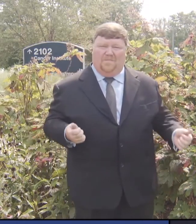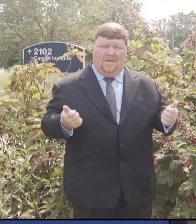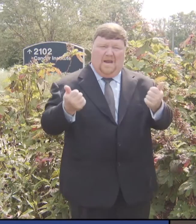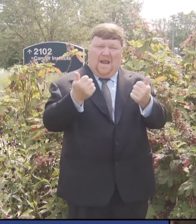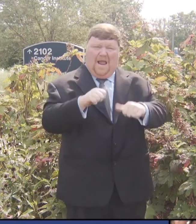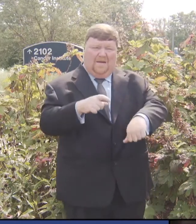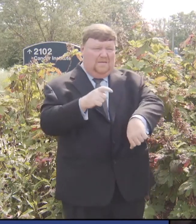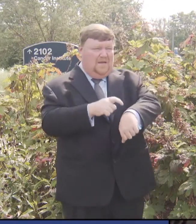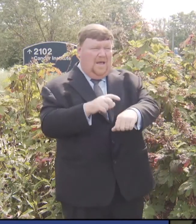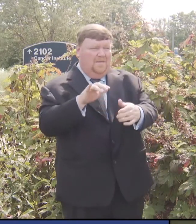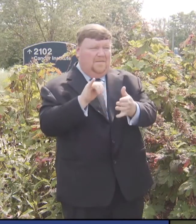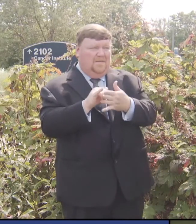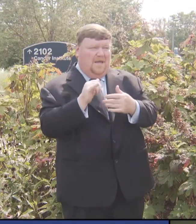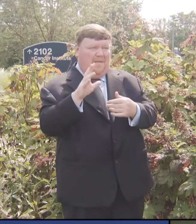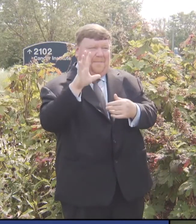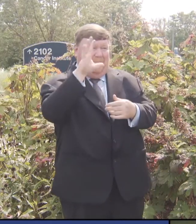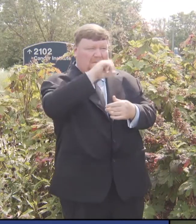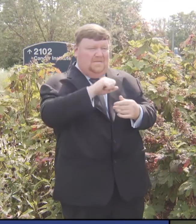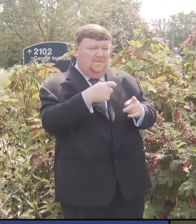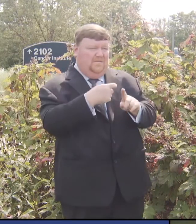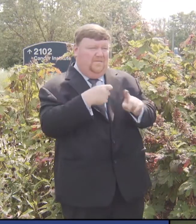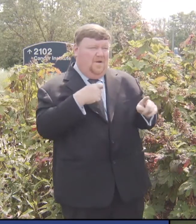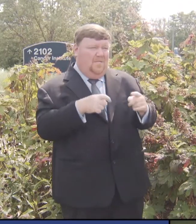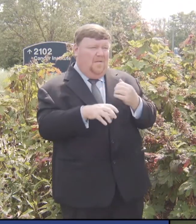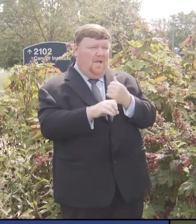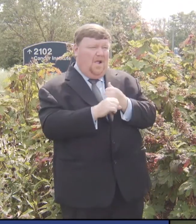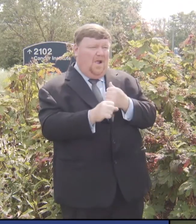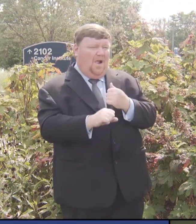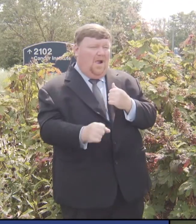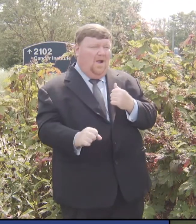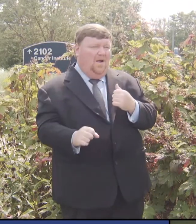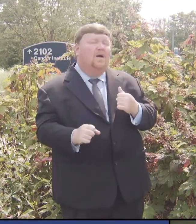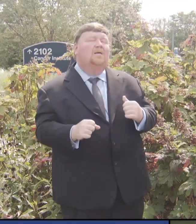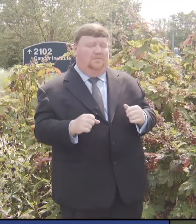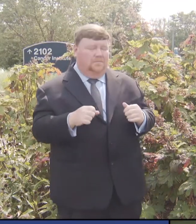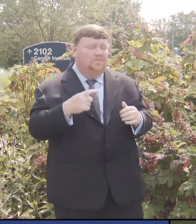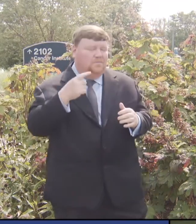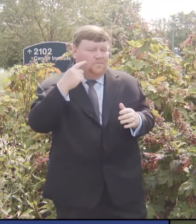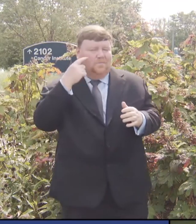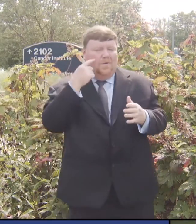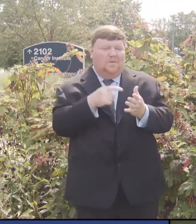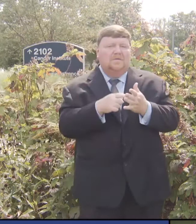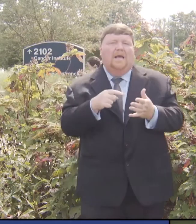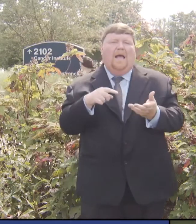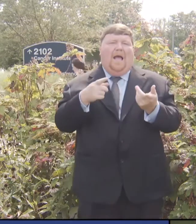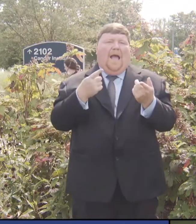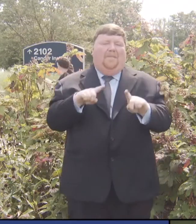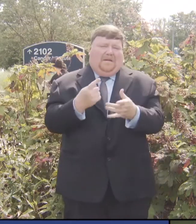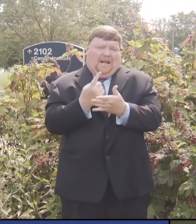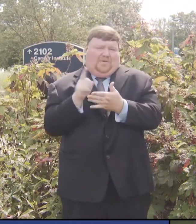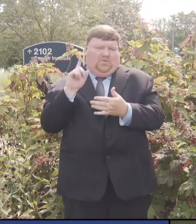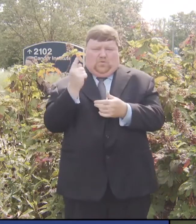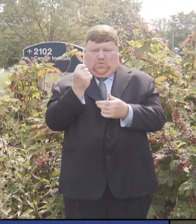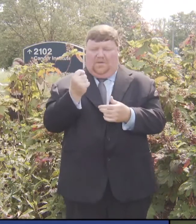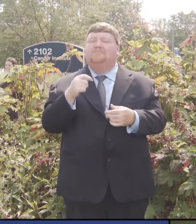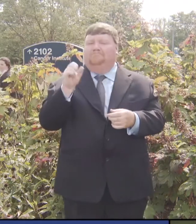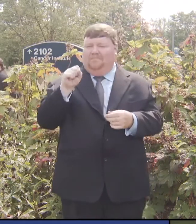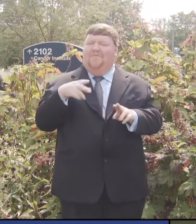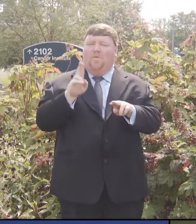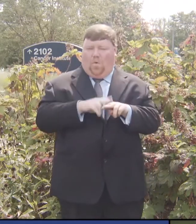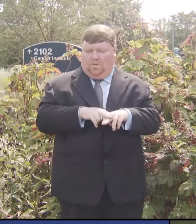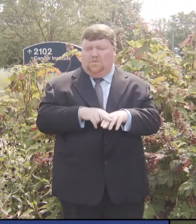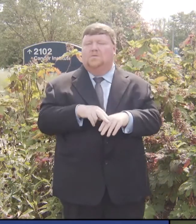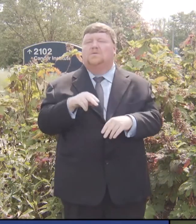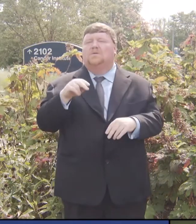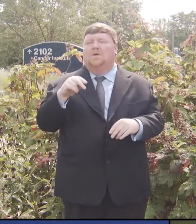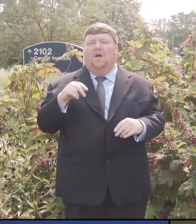time frame? Sure. So as noticed in the remarks, so this is as of last Tuesday. So of course, it's